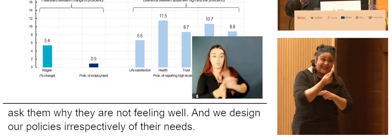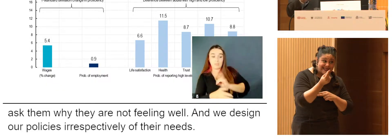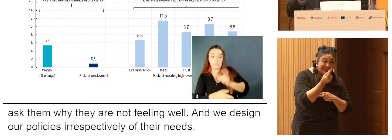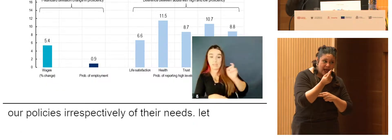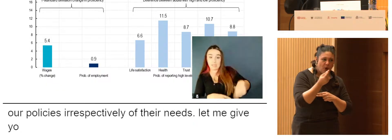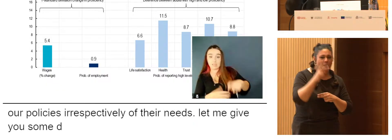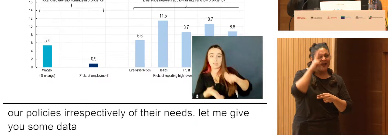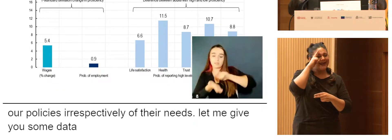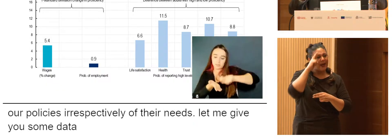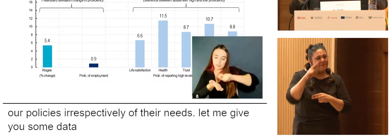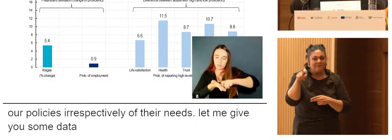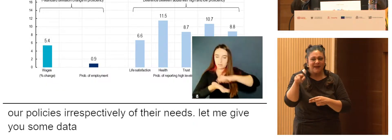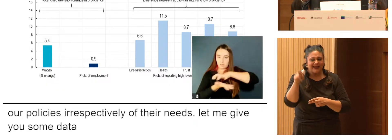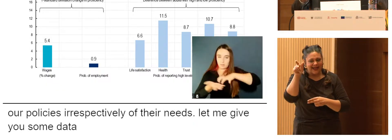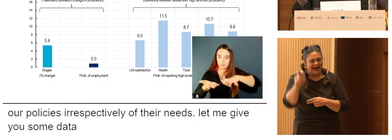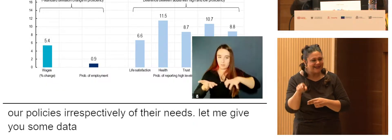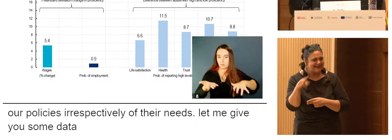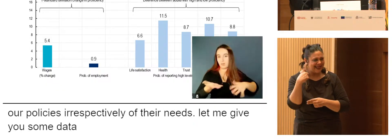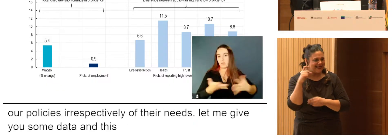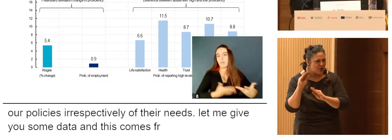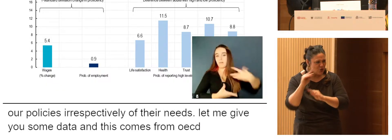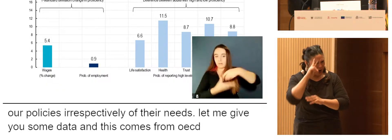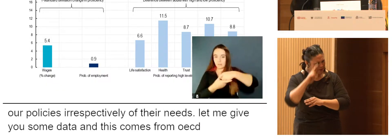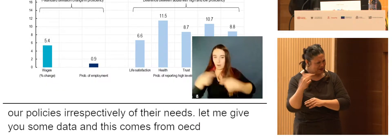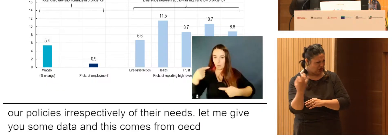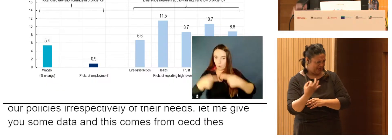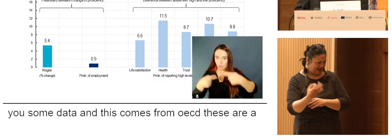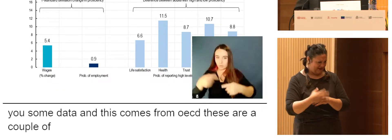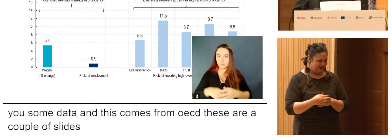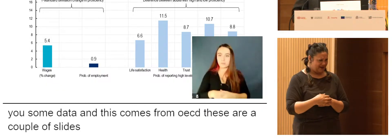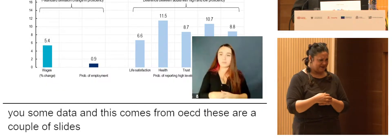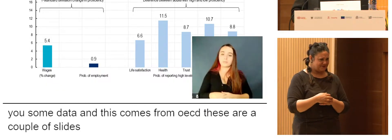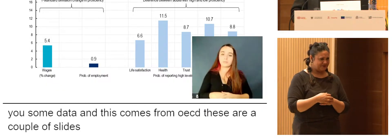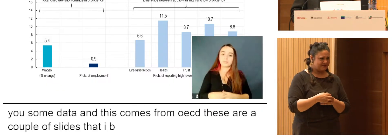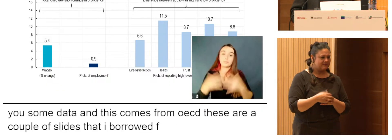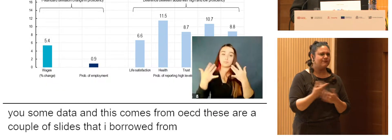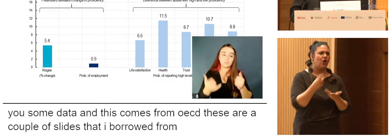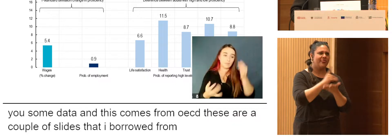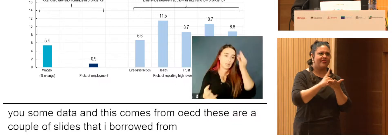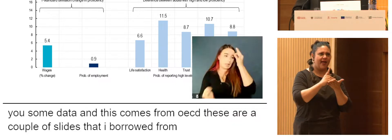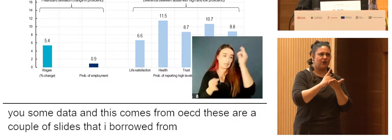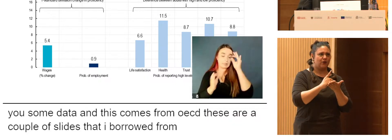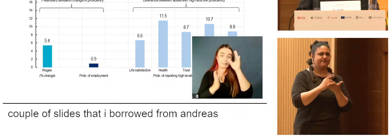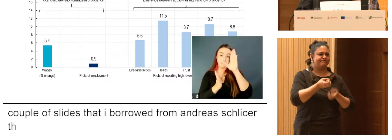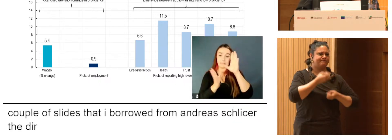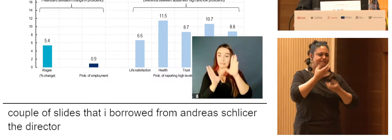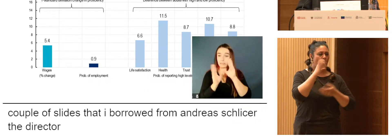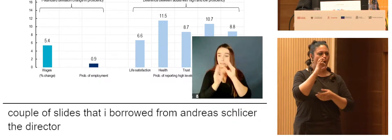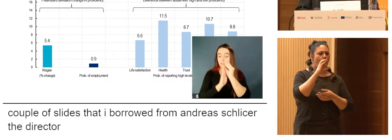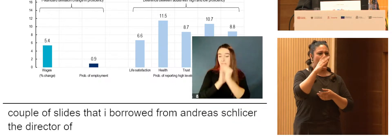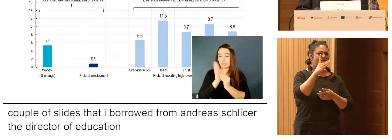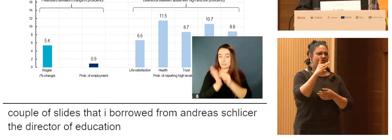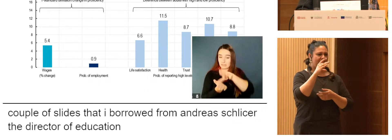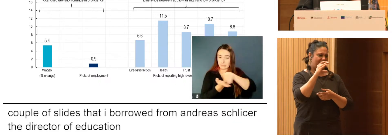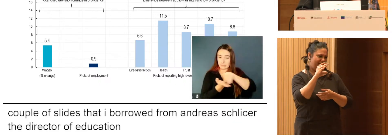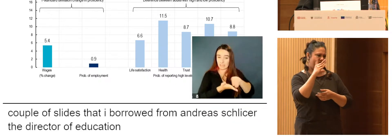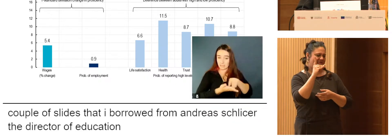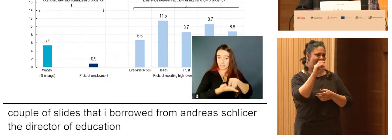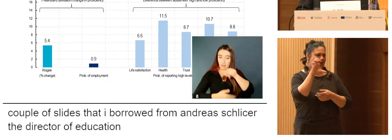data, and this comes from OECD. These are a couple of slides that I borrowed from Andreas Schleicher, the Director of Education